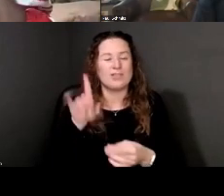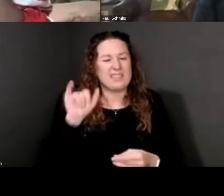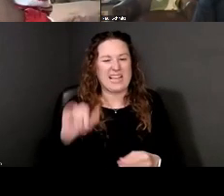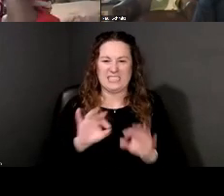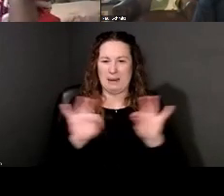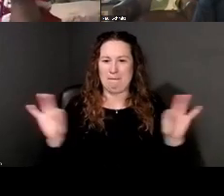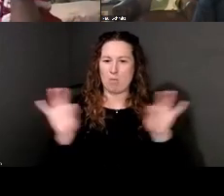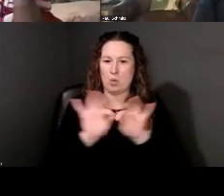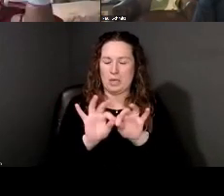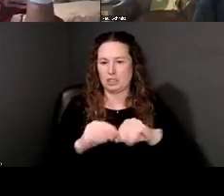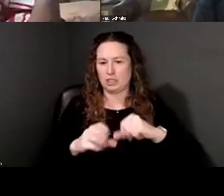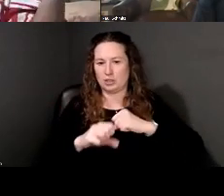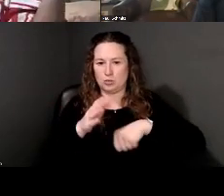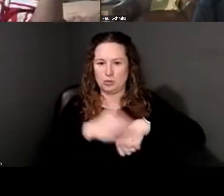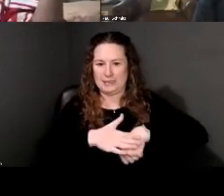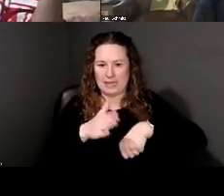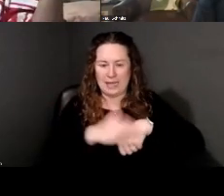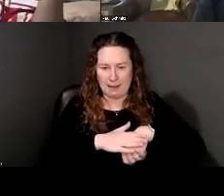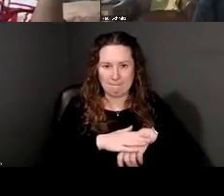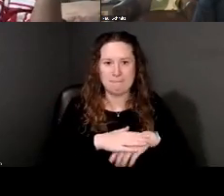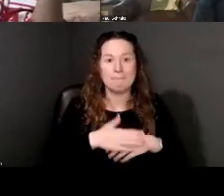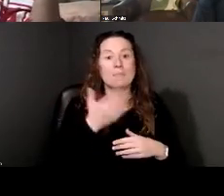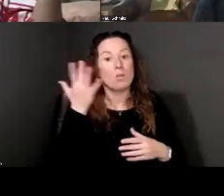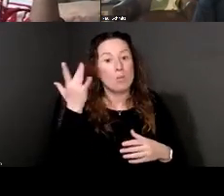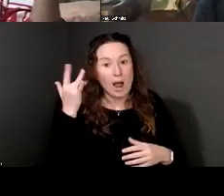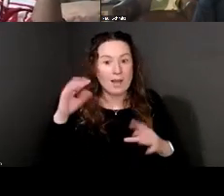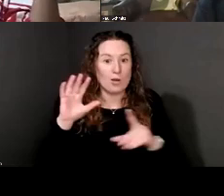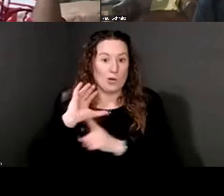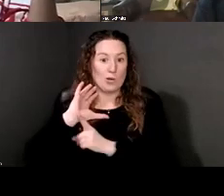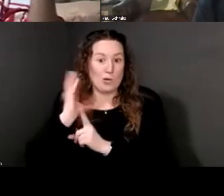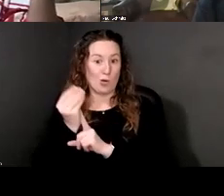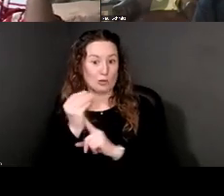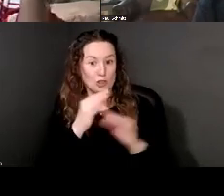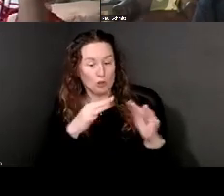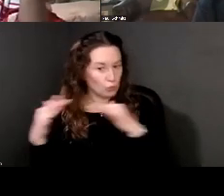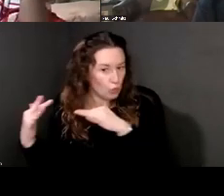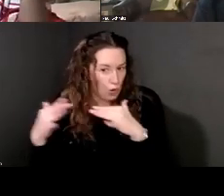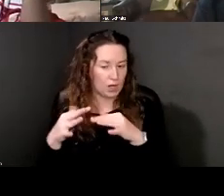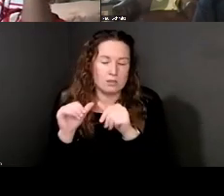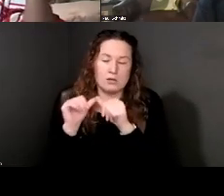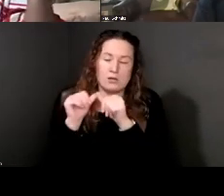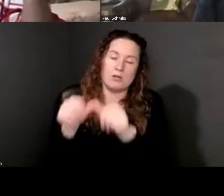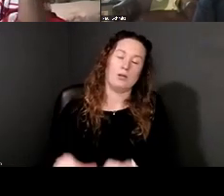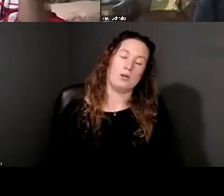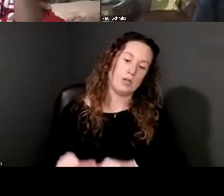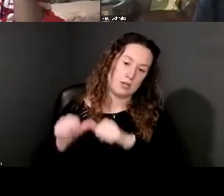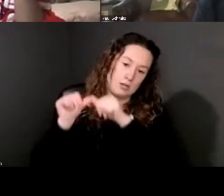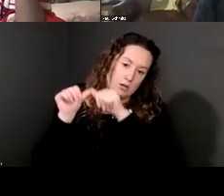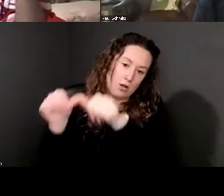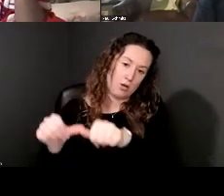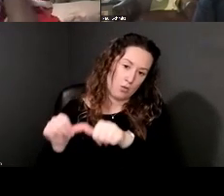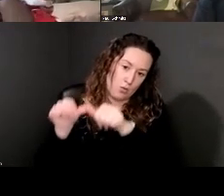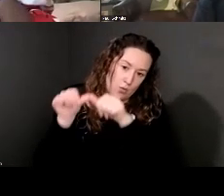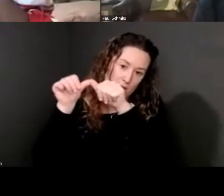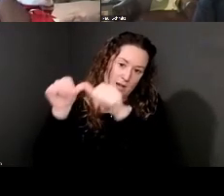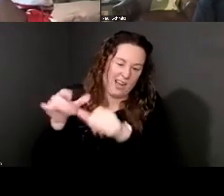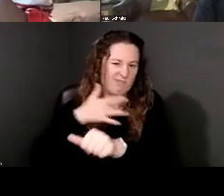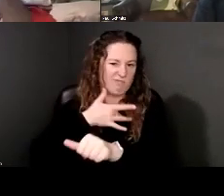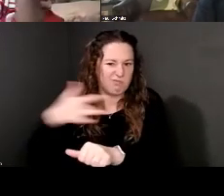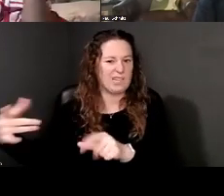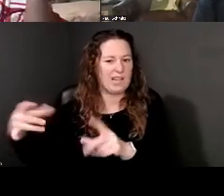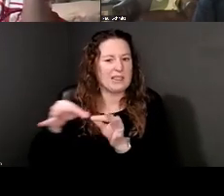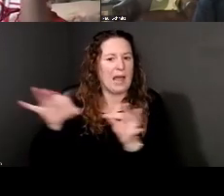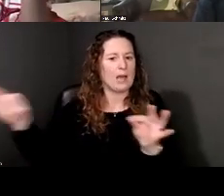disclaimer, because the culture war is this ongoing war that is so often fought around language. And what